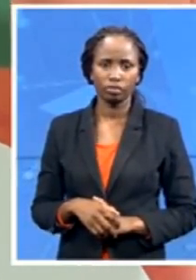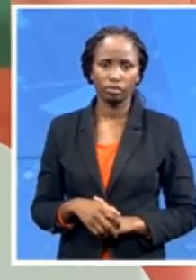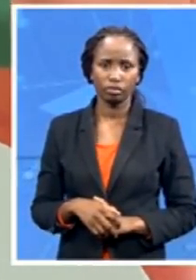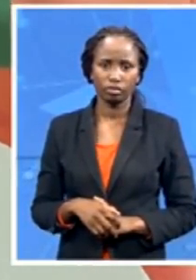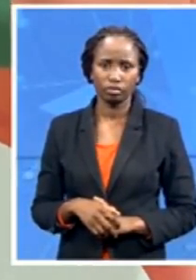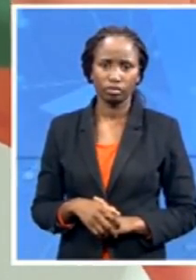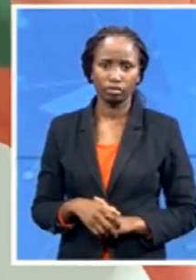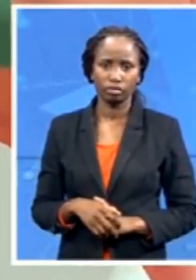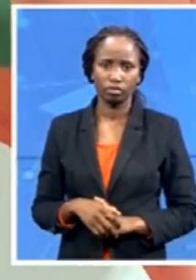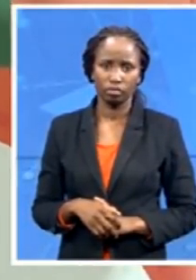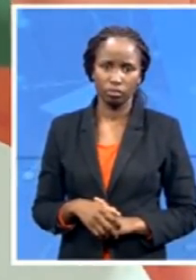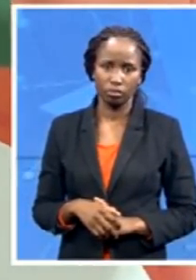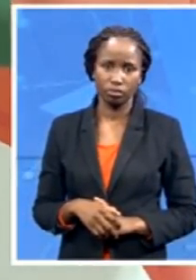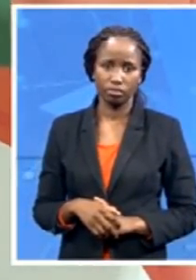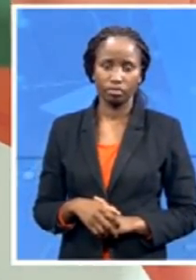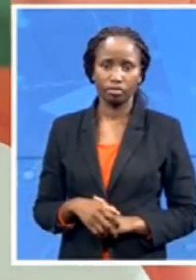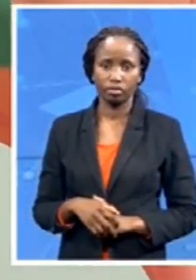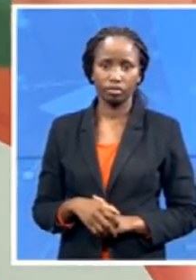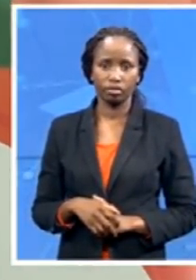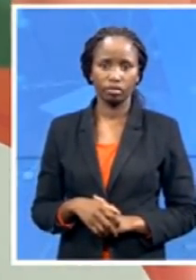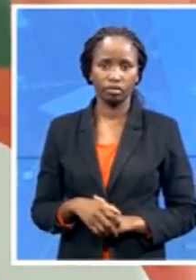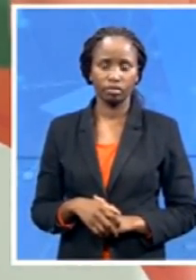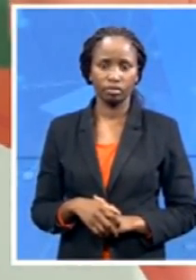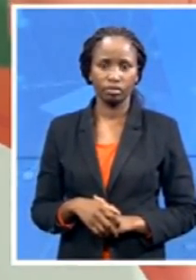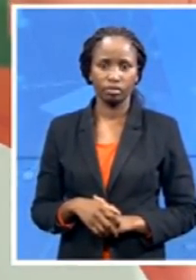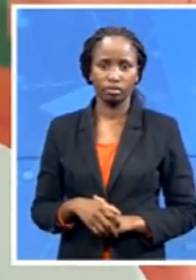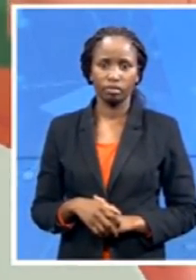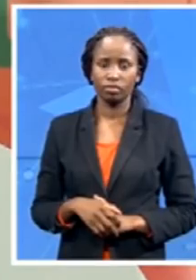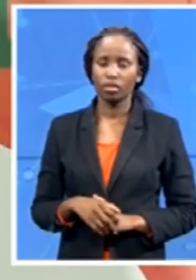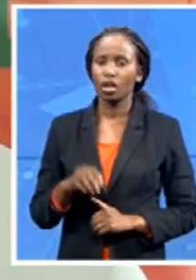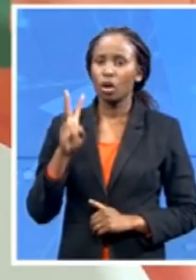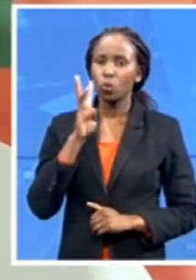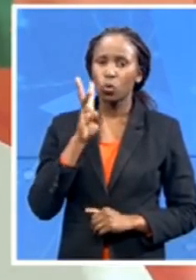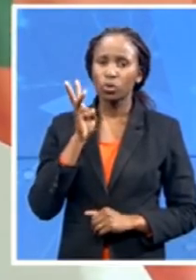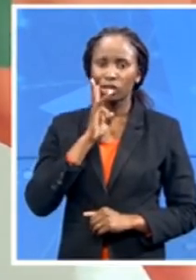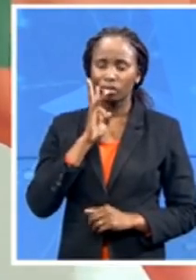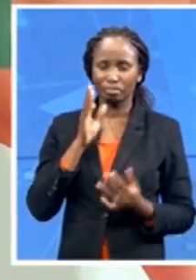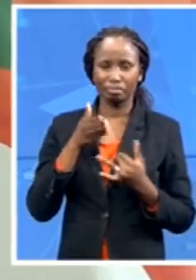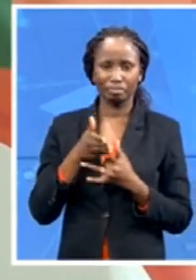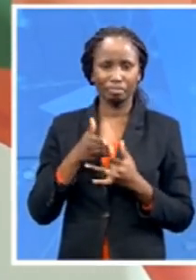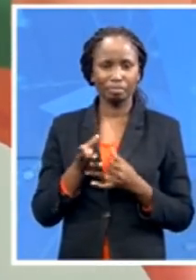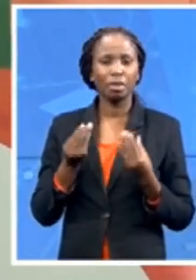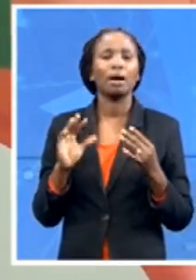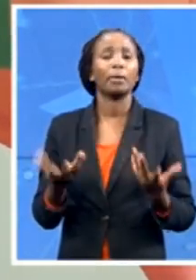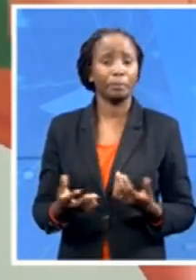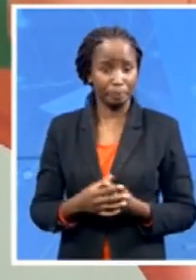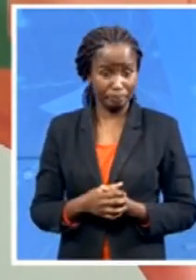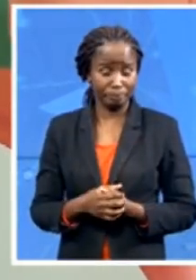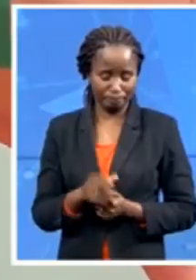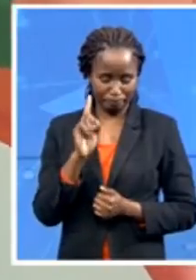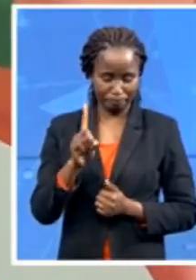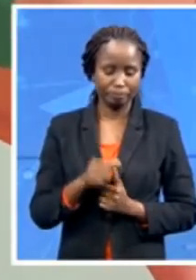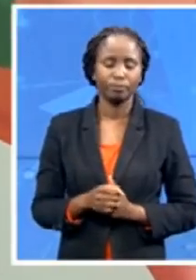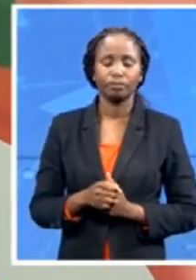Sizawuyakanjani emanzini, water access. What councillors who are closest to